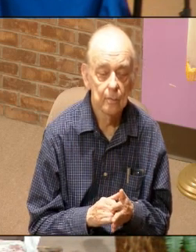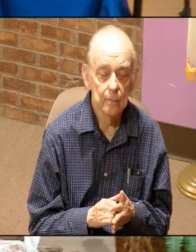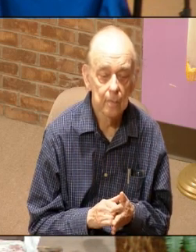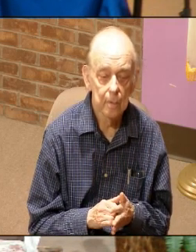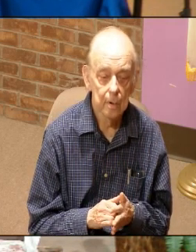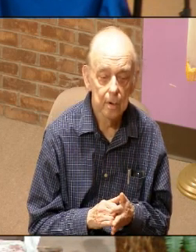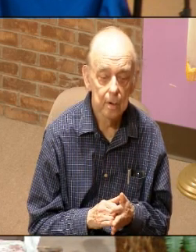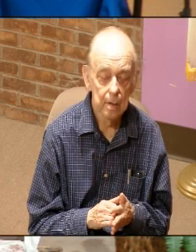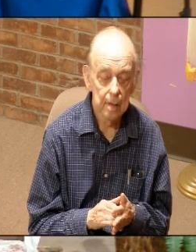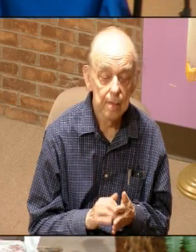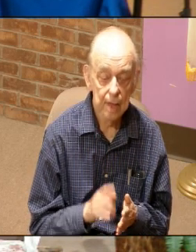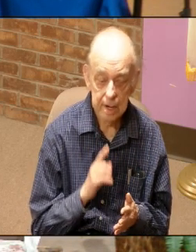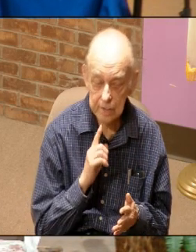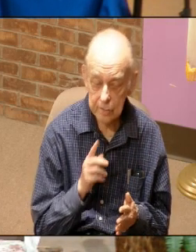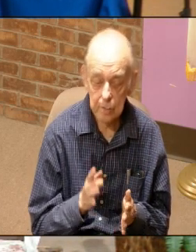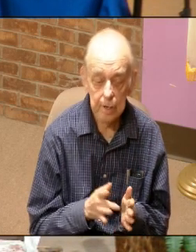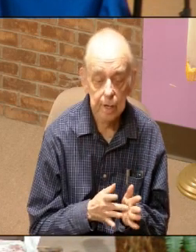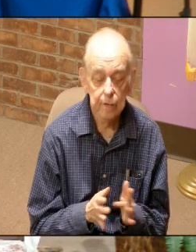And that's Jesus.